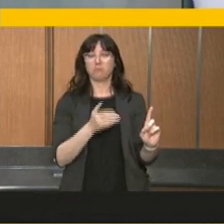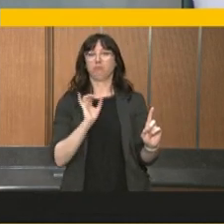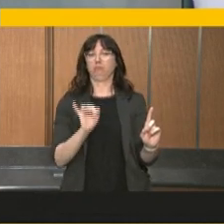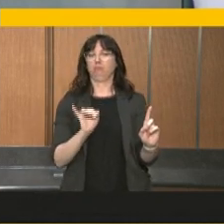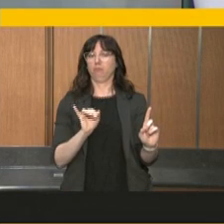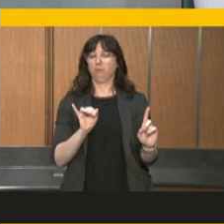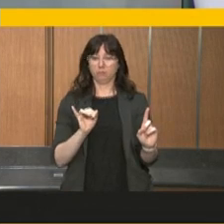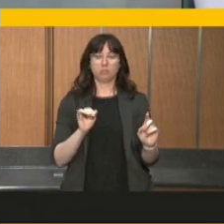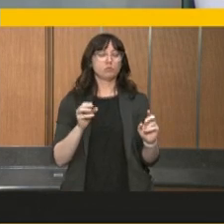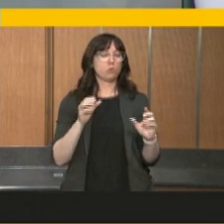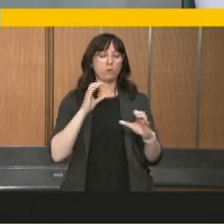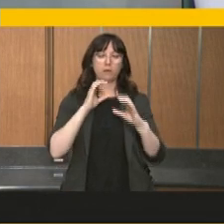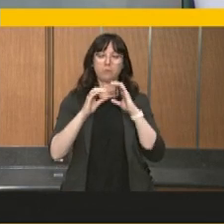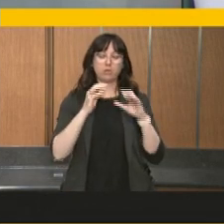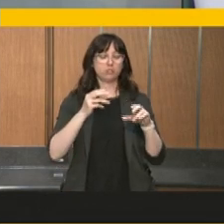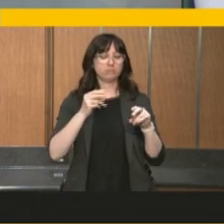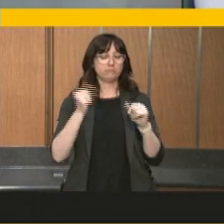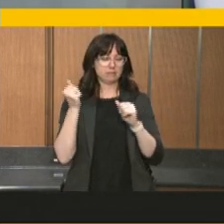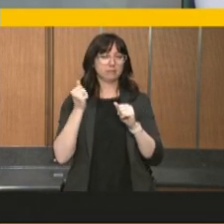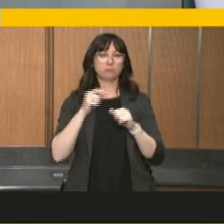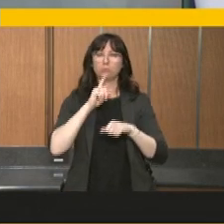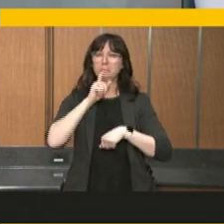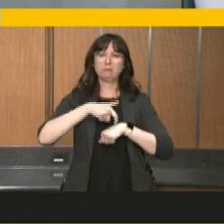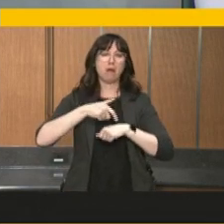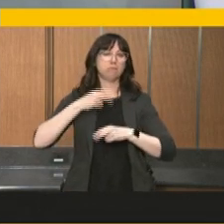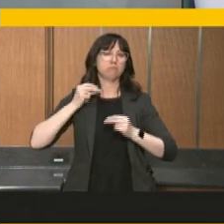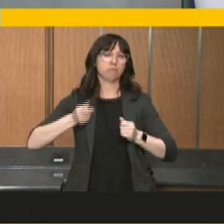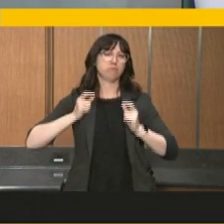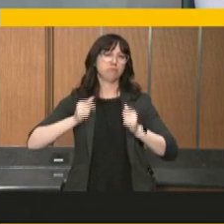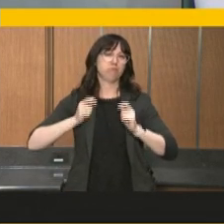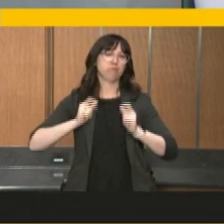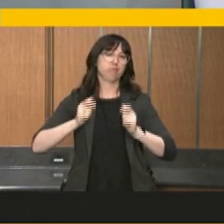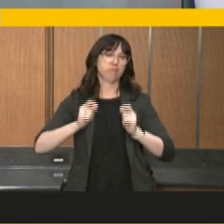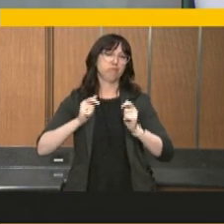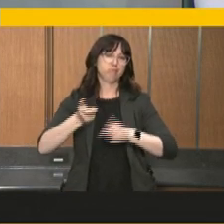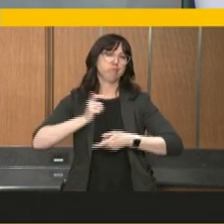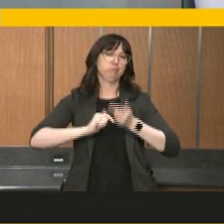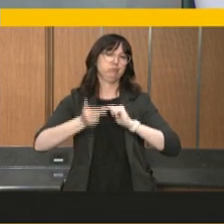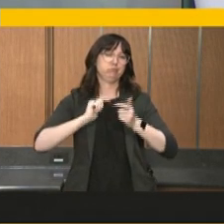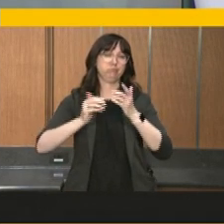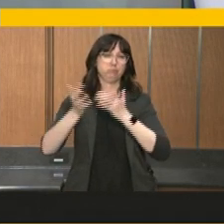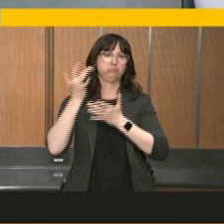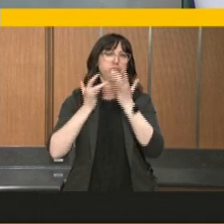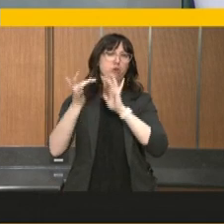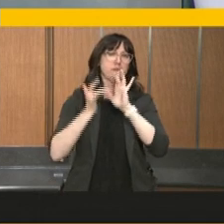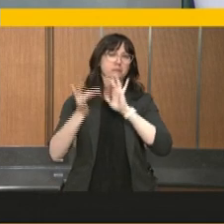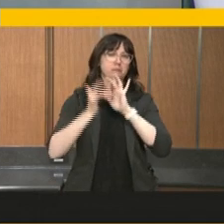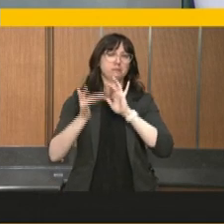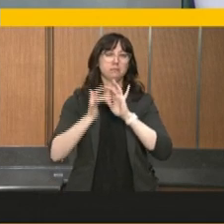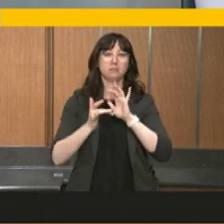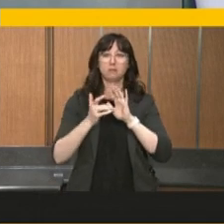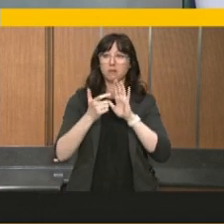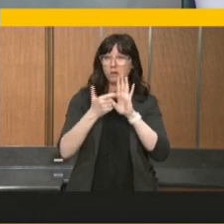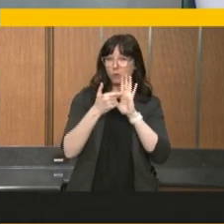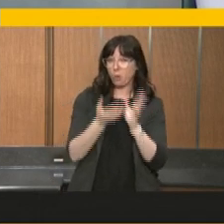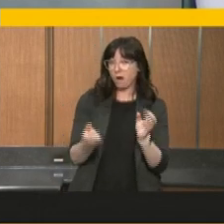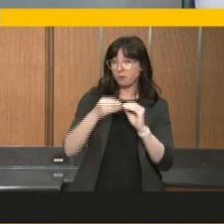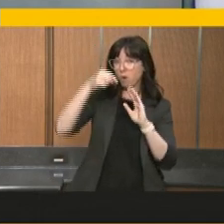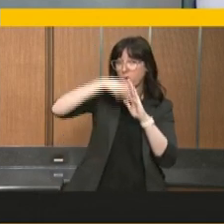been happening really in real time. So do we need more detailed data in order to look